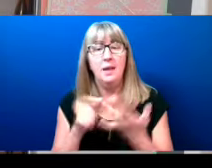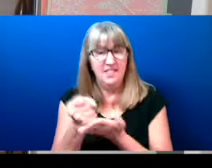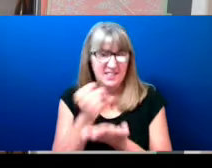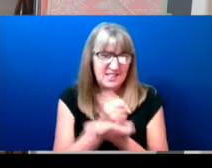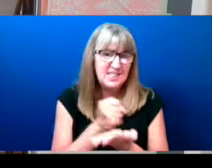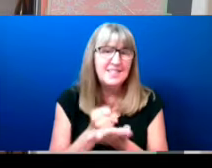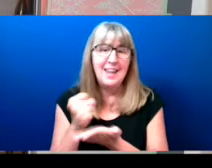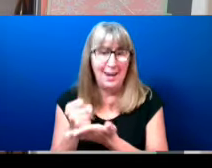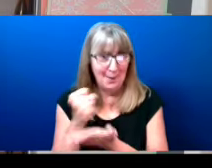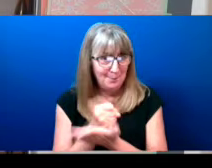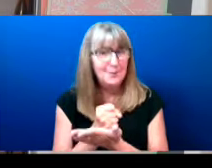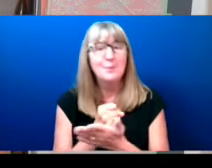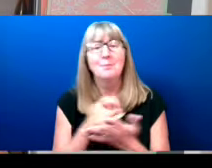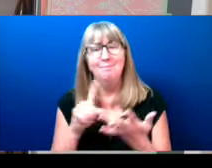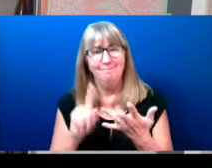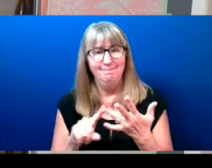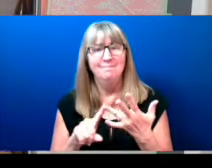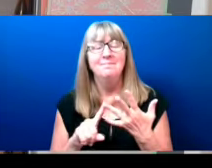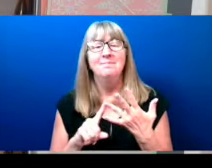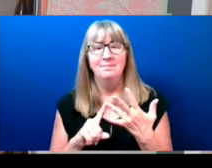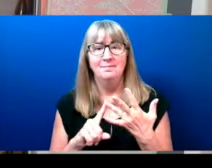And of course, the stamps.